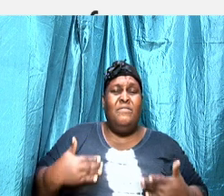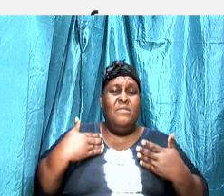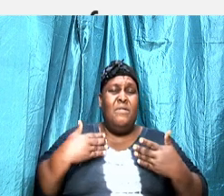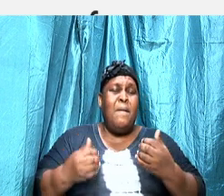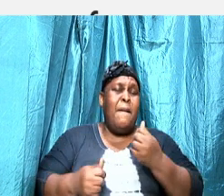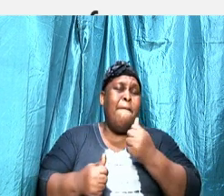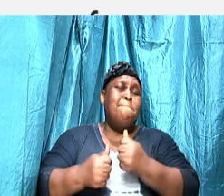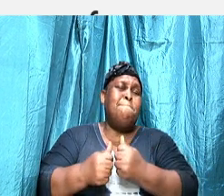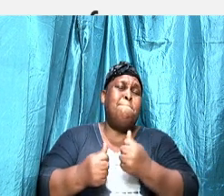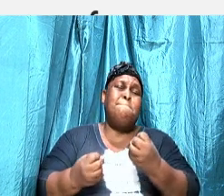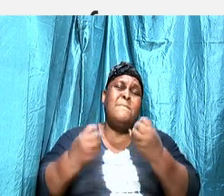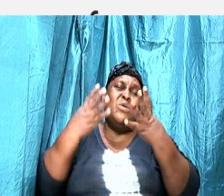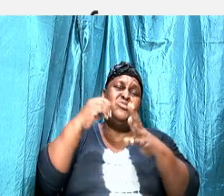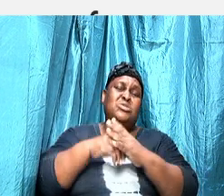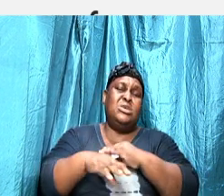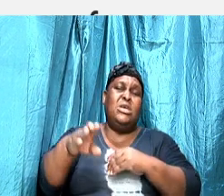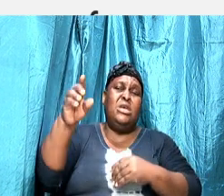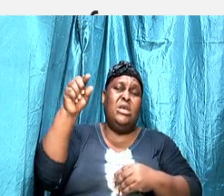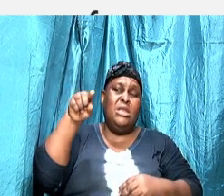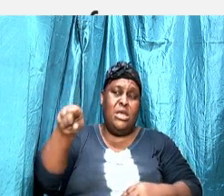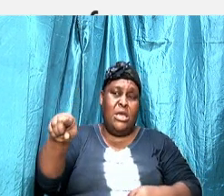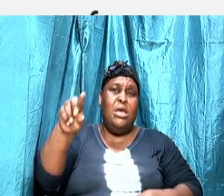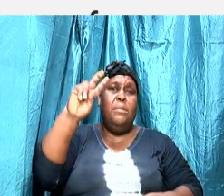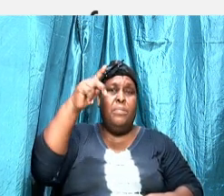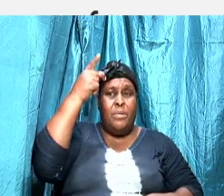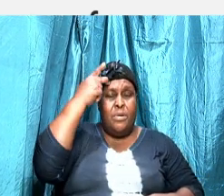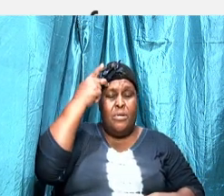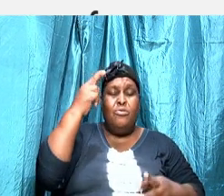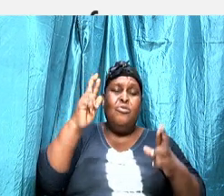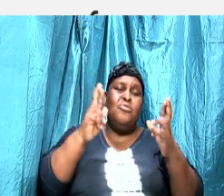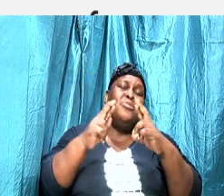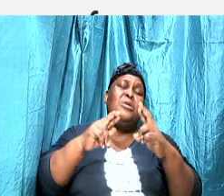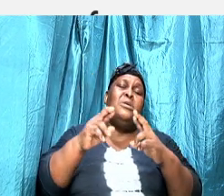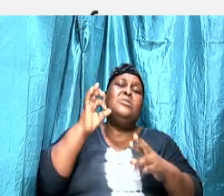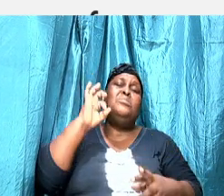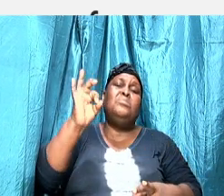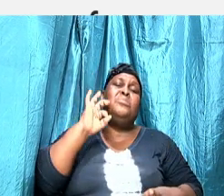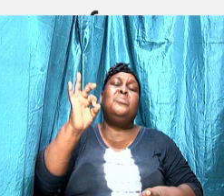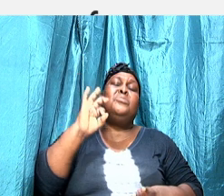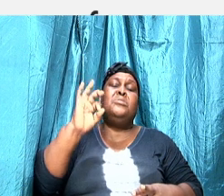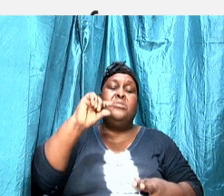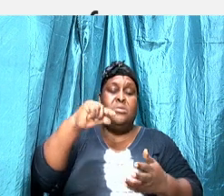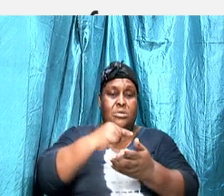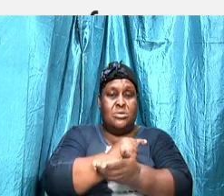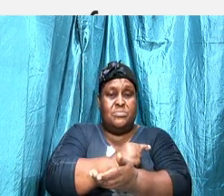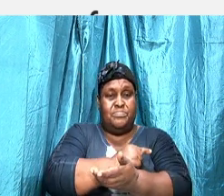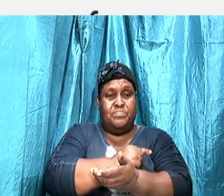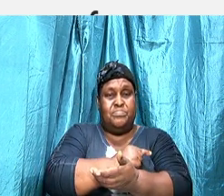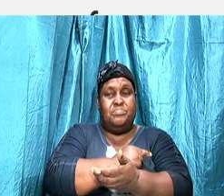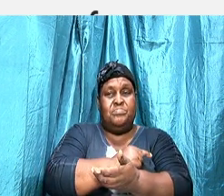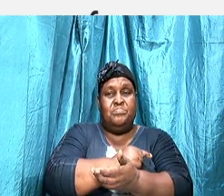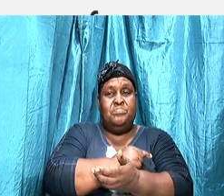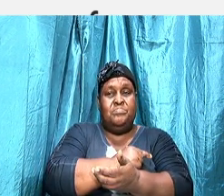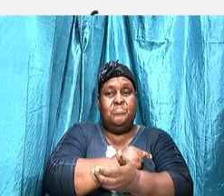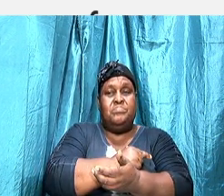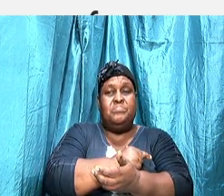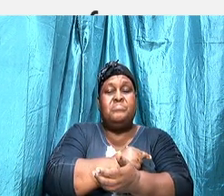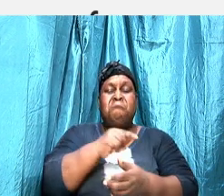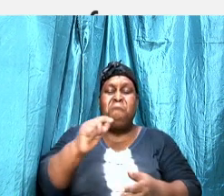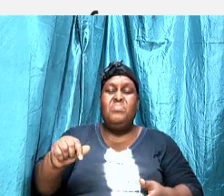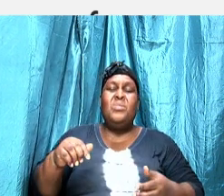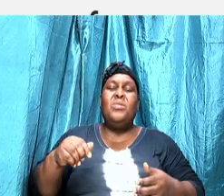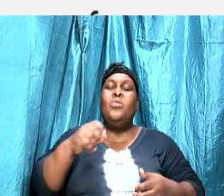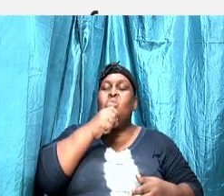as is in him, he is ready to preach the gospel. And as I said, this is the hallmark of